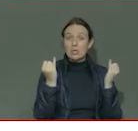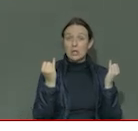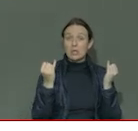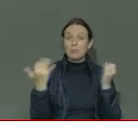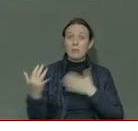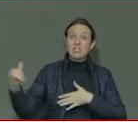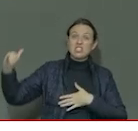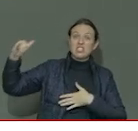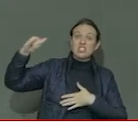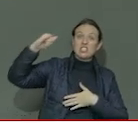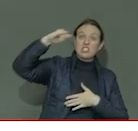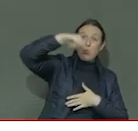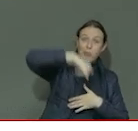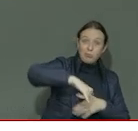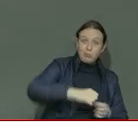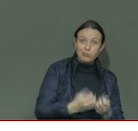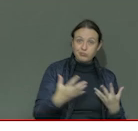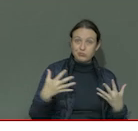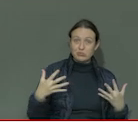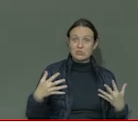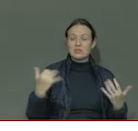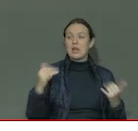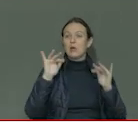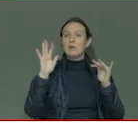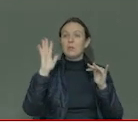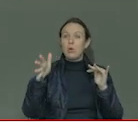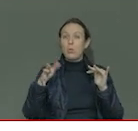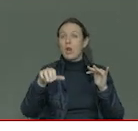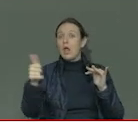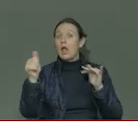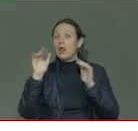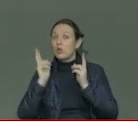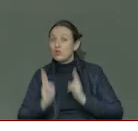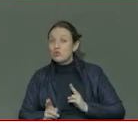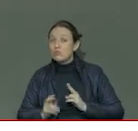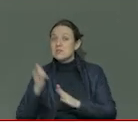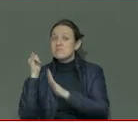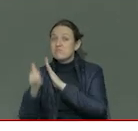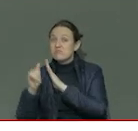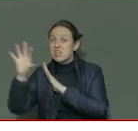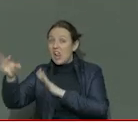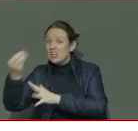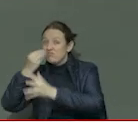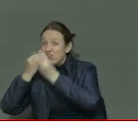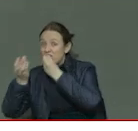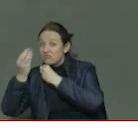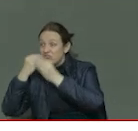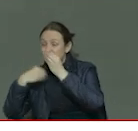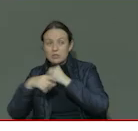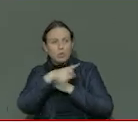crashes, you know that we're going to start eating each other. Yes, we are. Is there anyone who will not